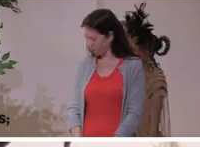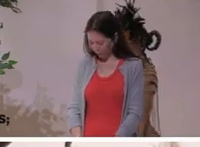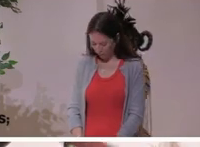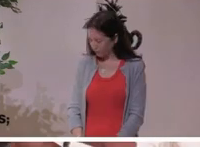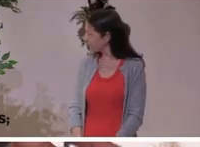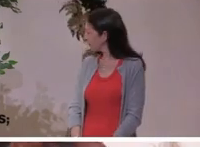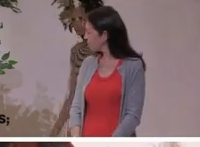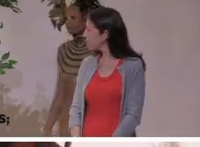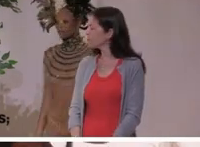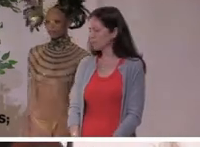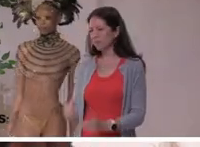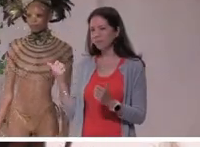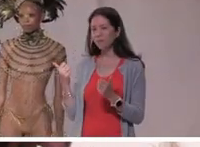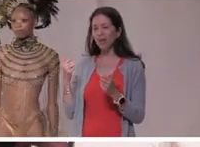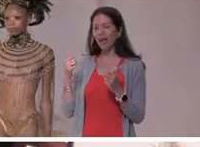okay?